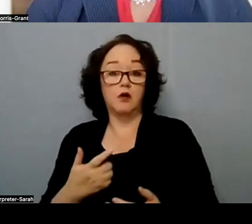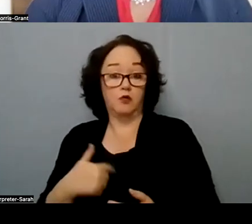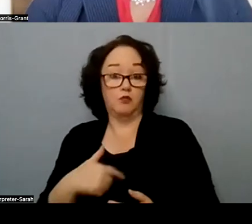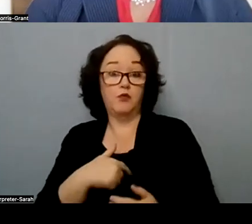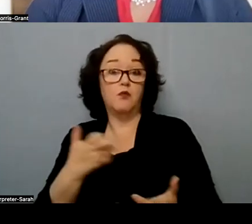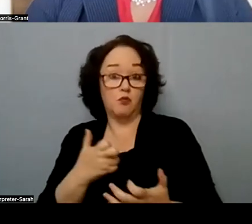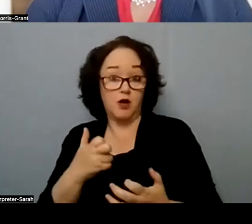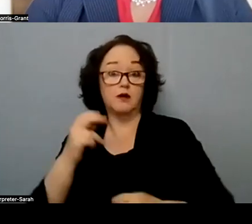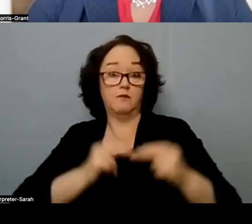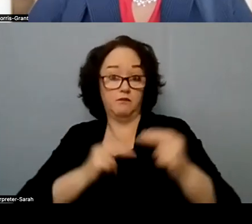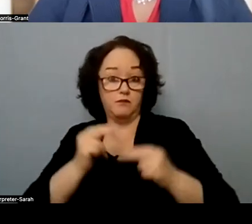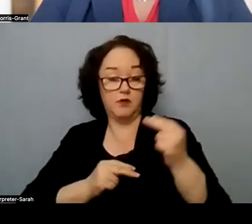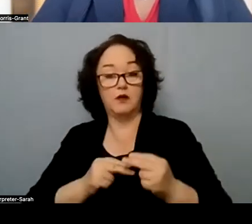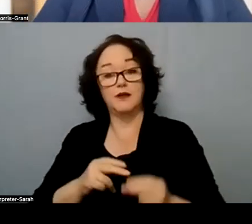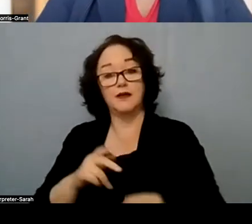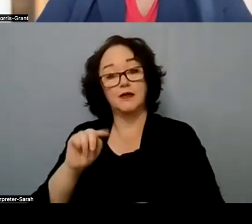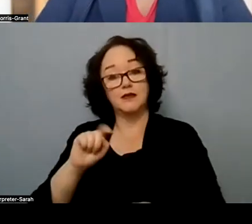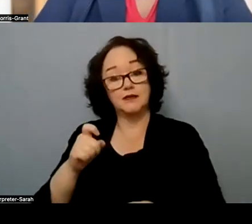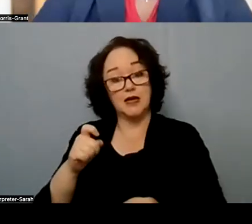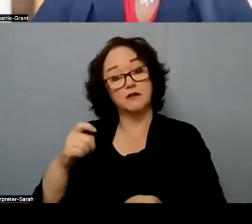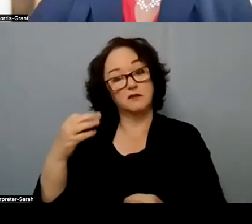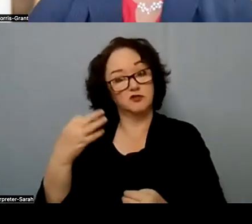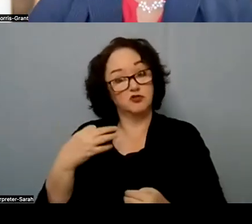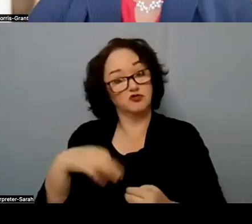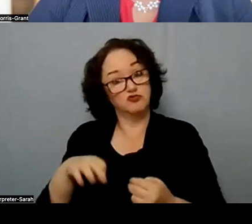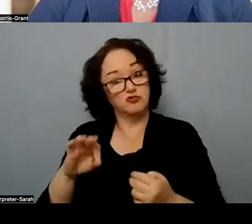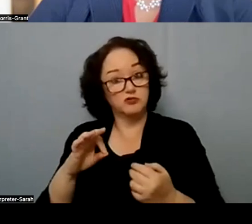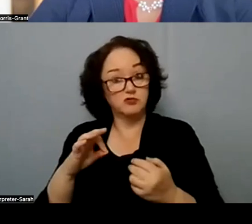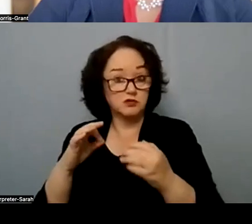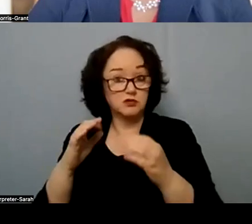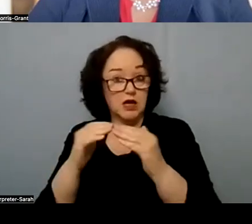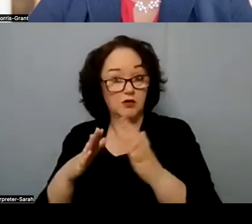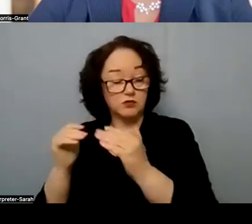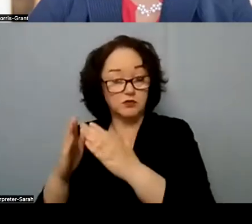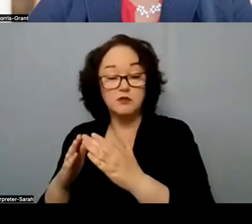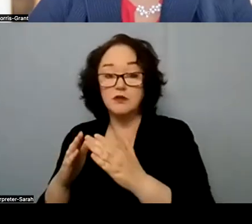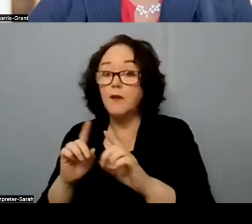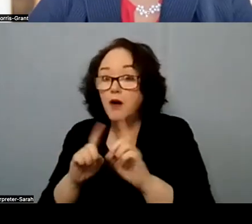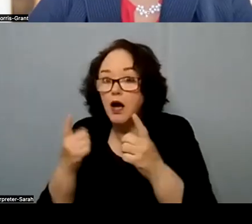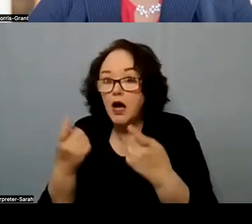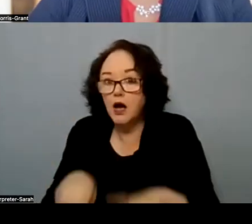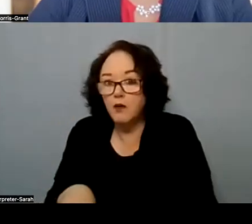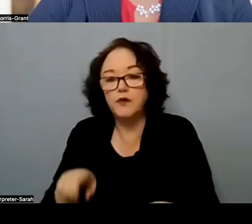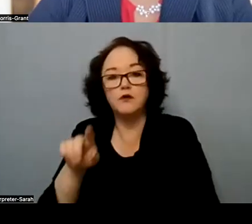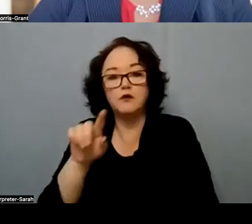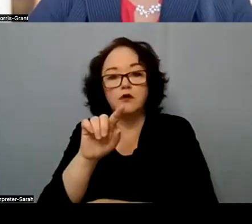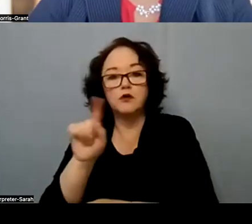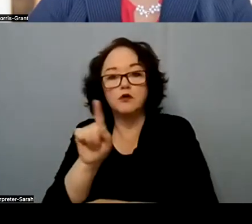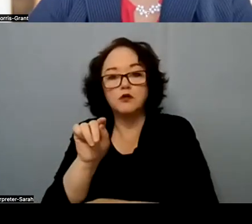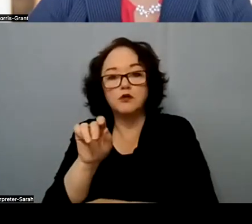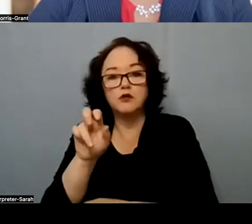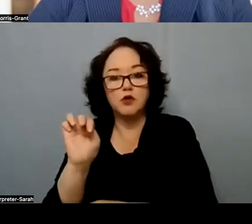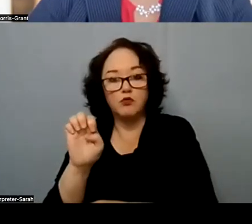housing in a particular area. And in the zoning change meeting, in the city committee